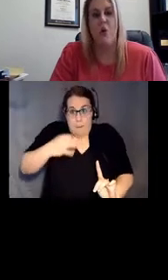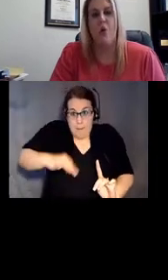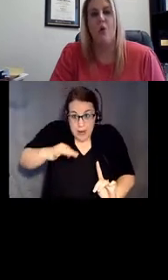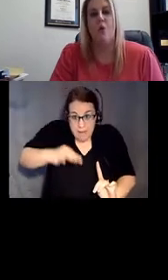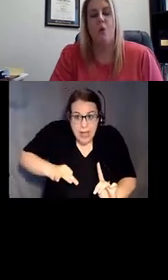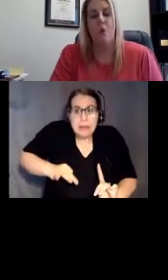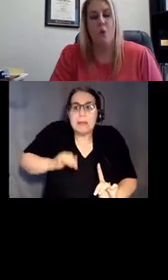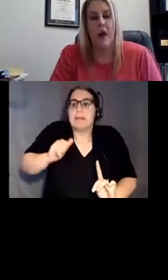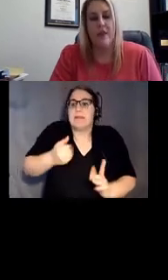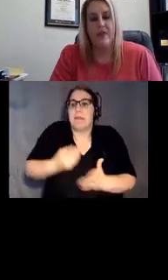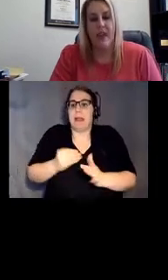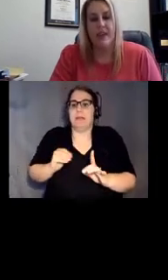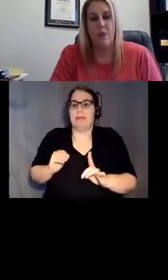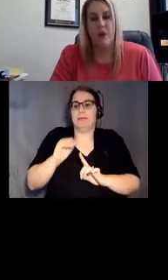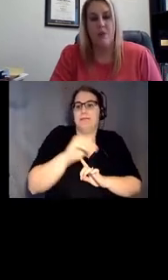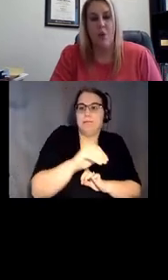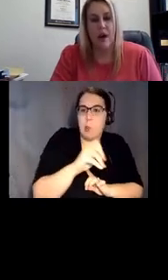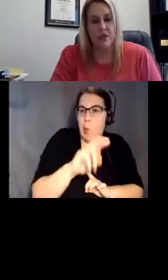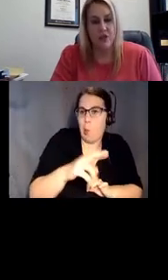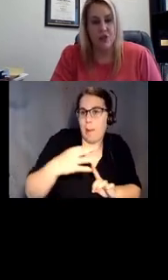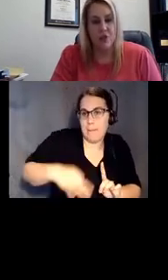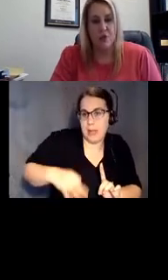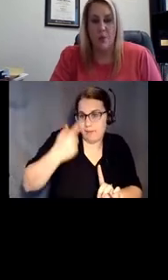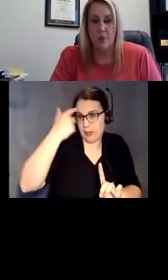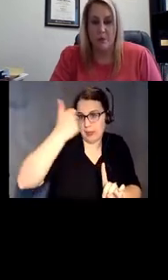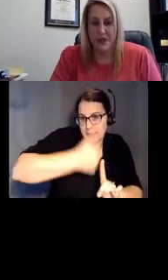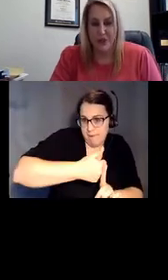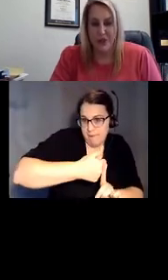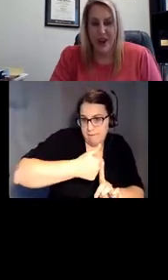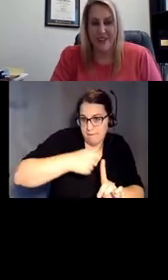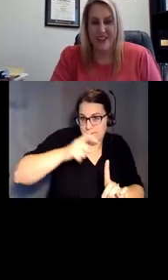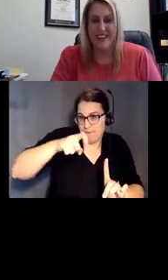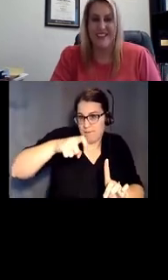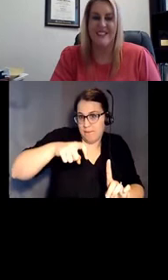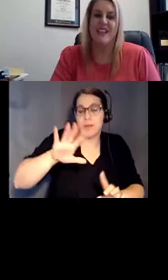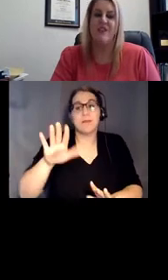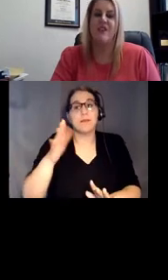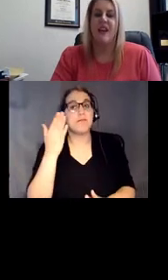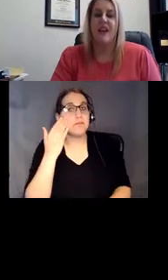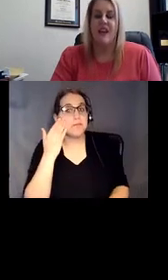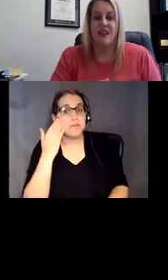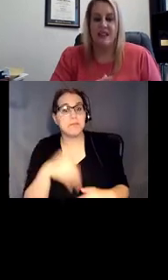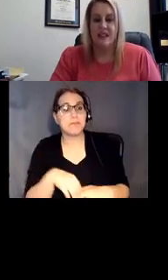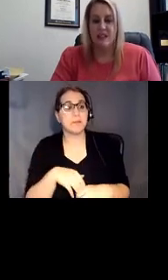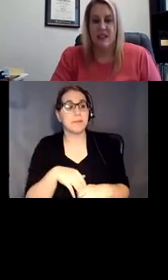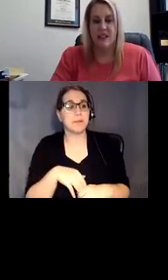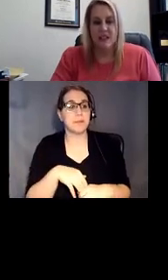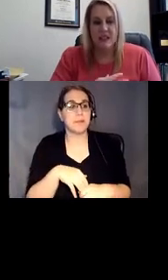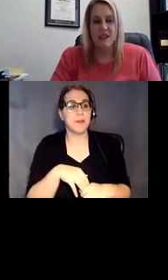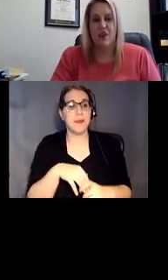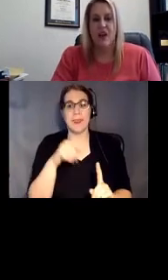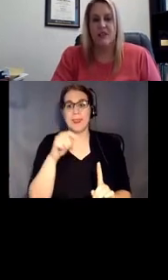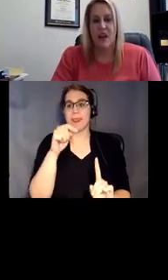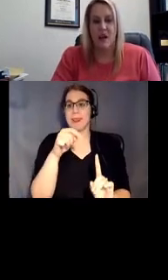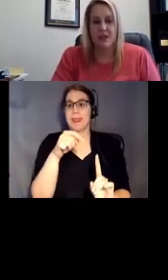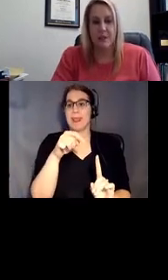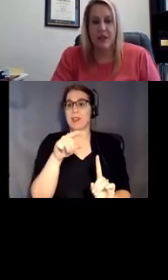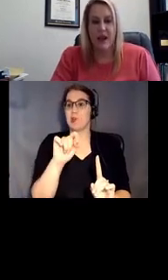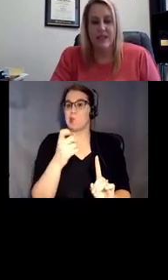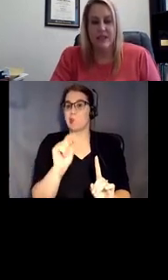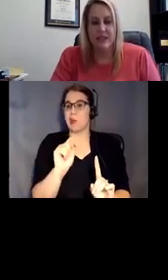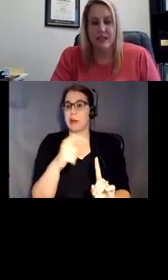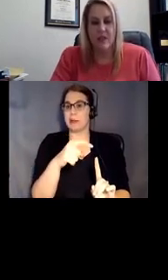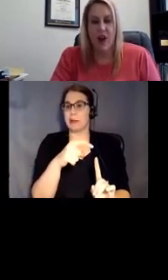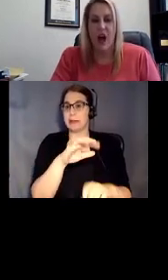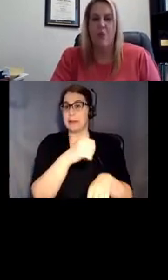So one thing that we want to be sure of is if this trust comes into